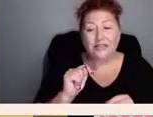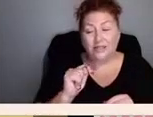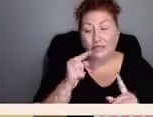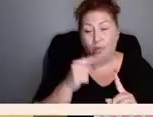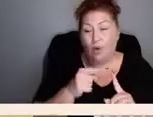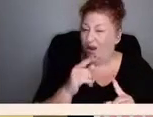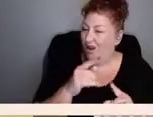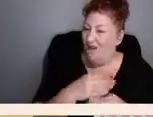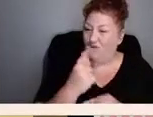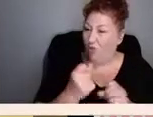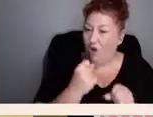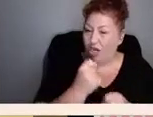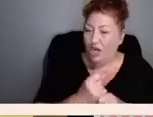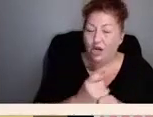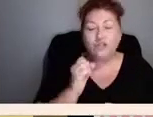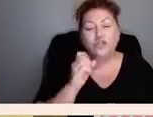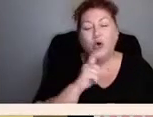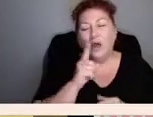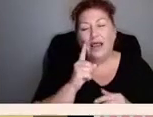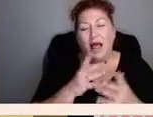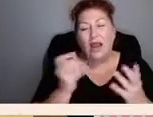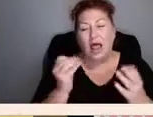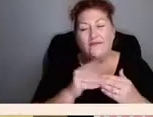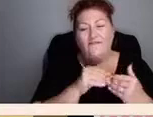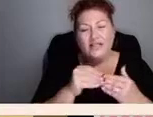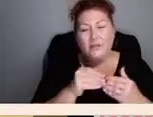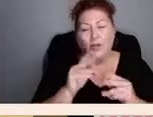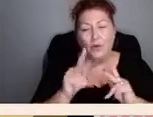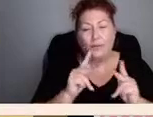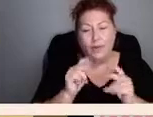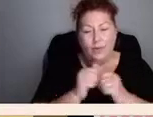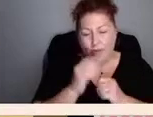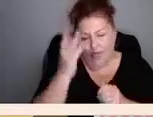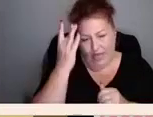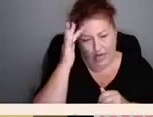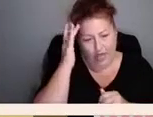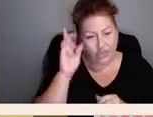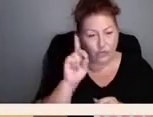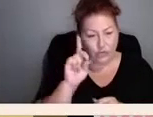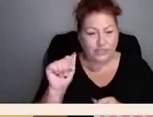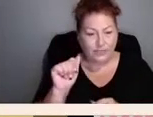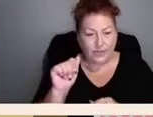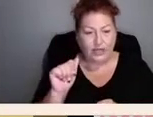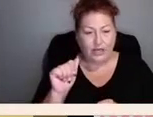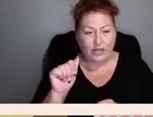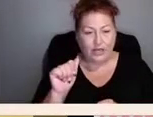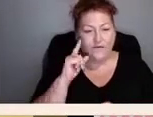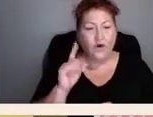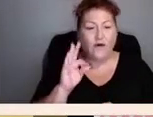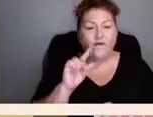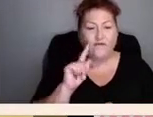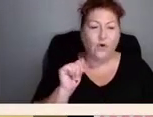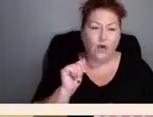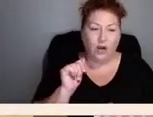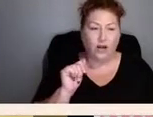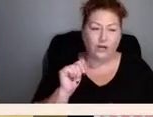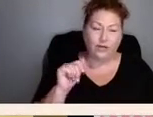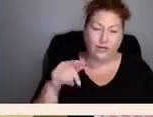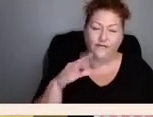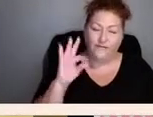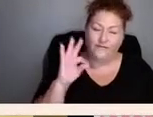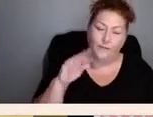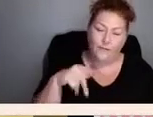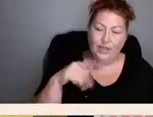year. And so there's lots of flexibility for students with intellectual disabilities in Florida Postsecondary Comprehensive Transition